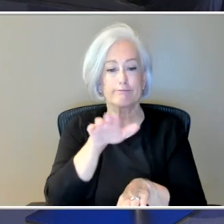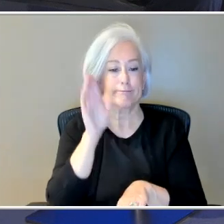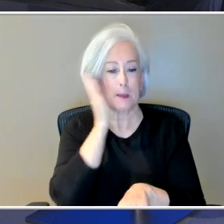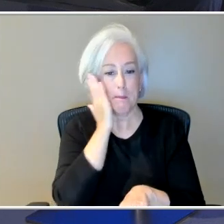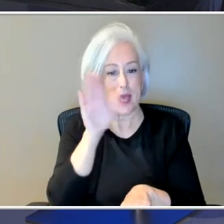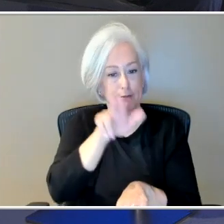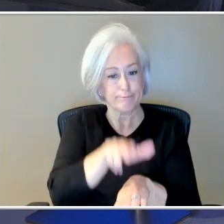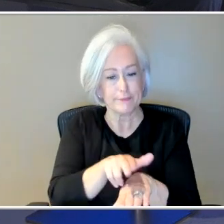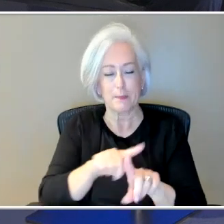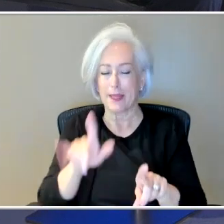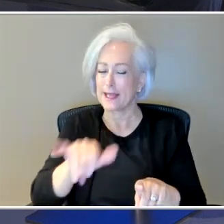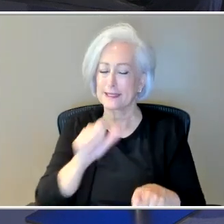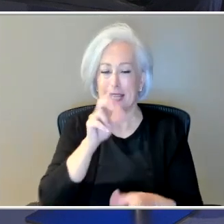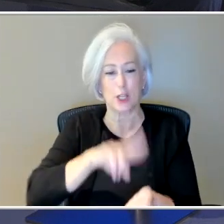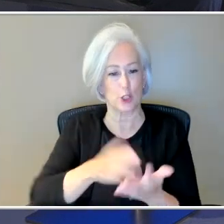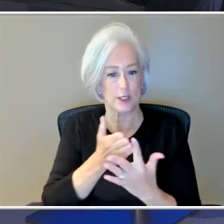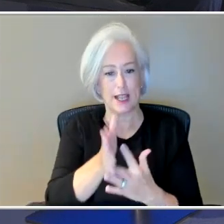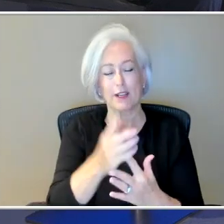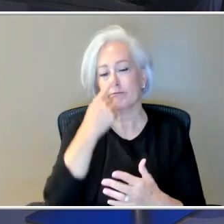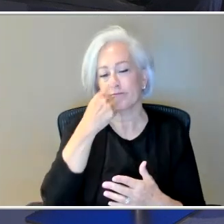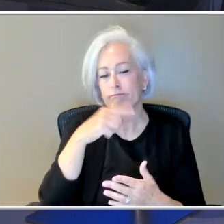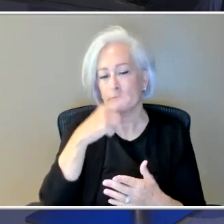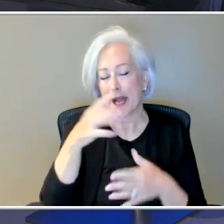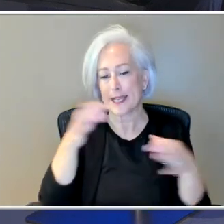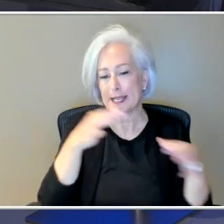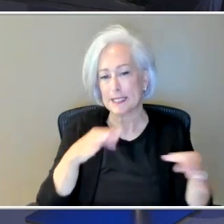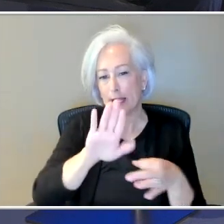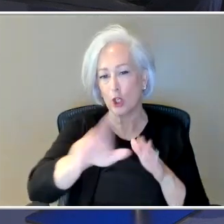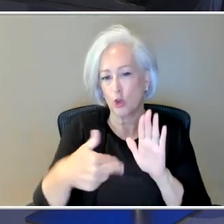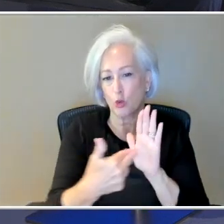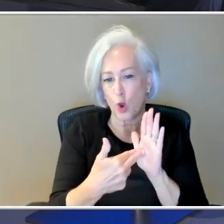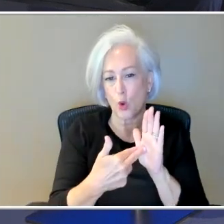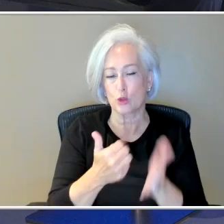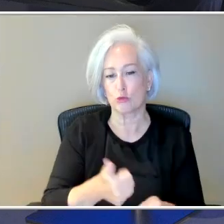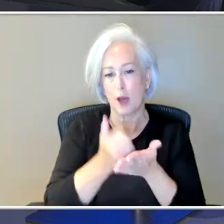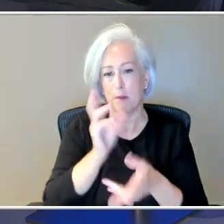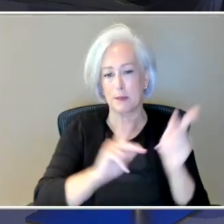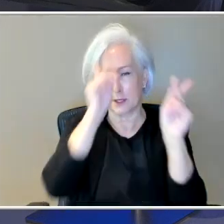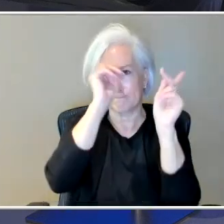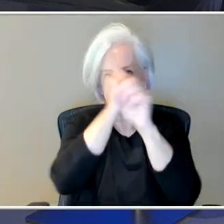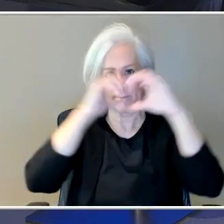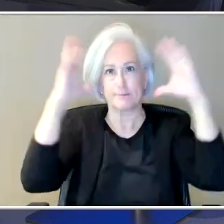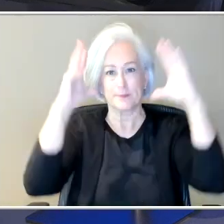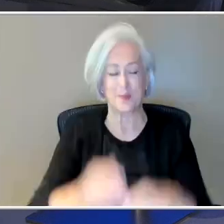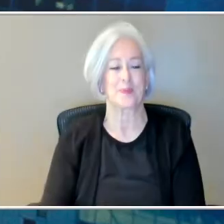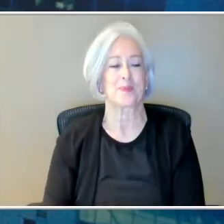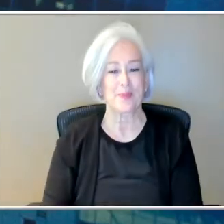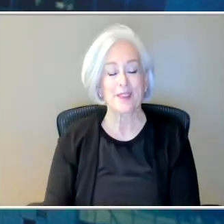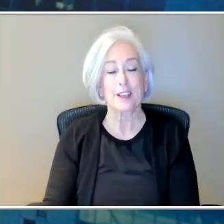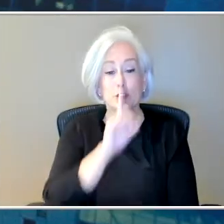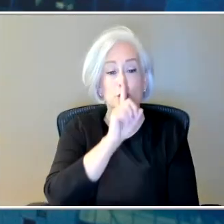nurse navigators do. How do you explain the role so people understand? Yeah, excuse me. A nurse navigator